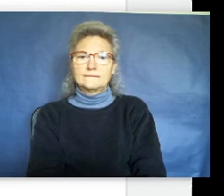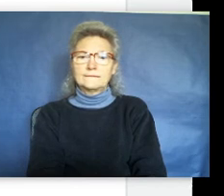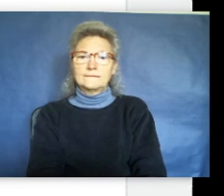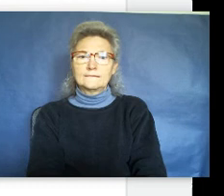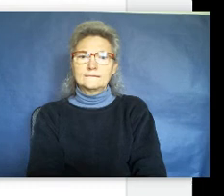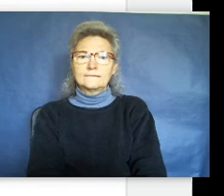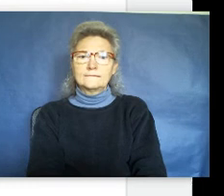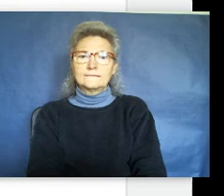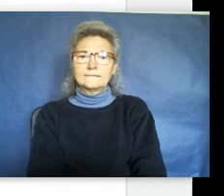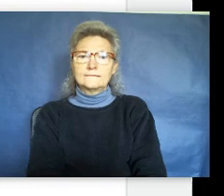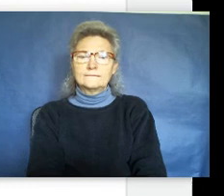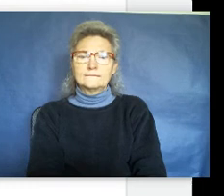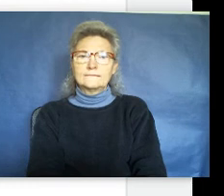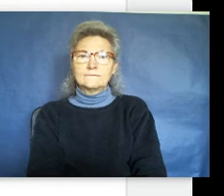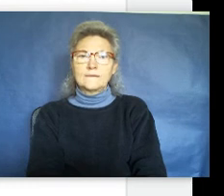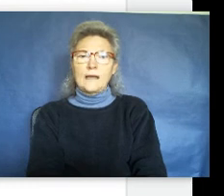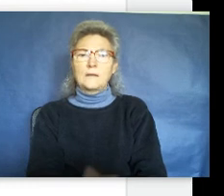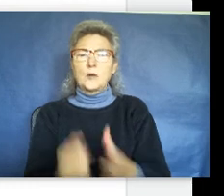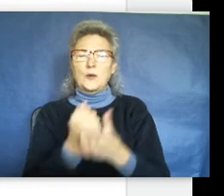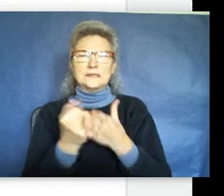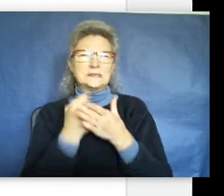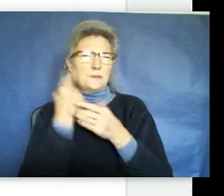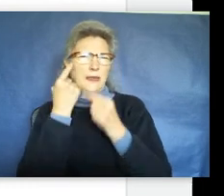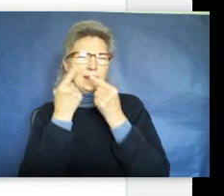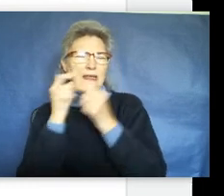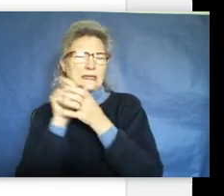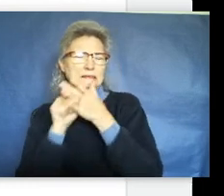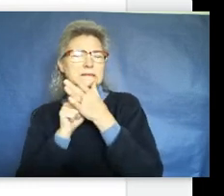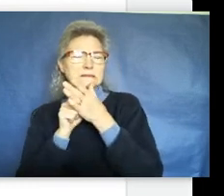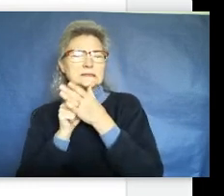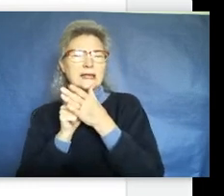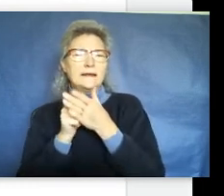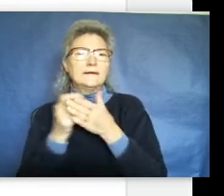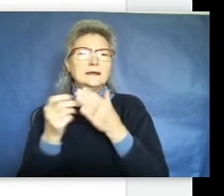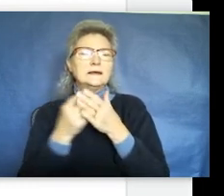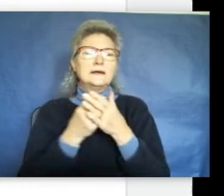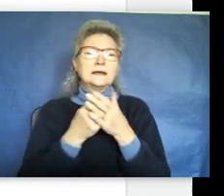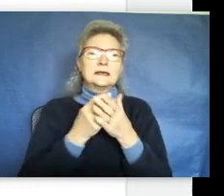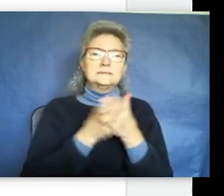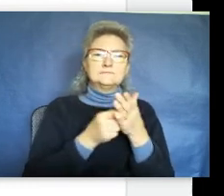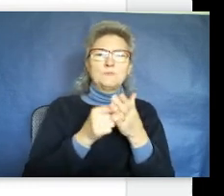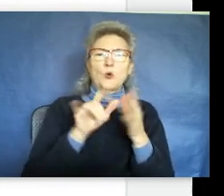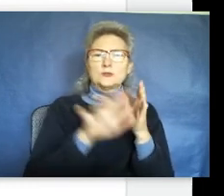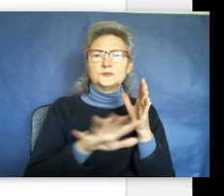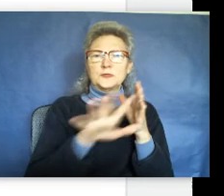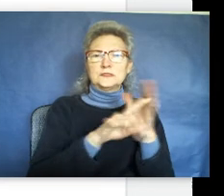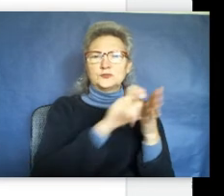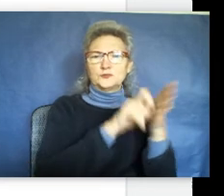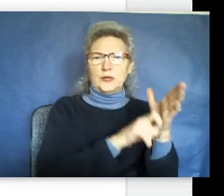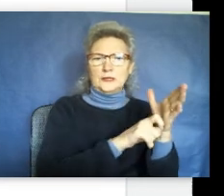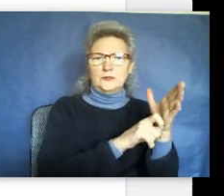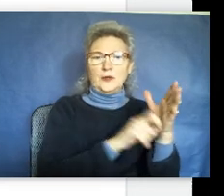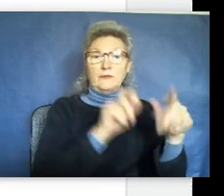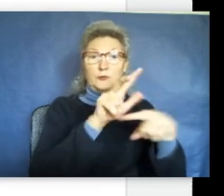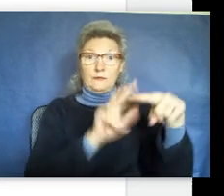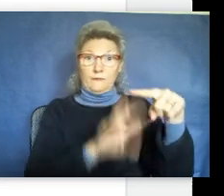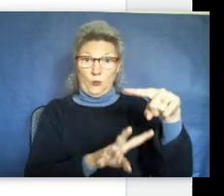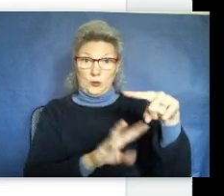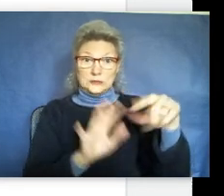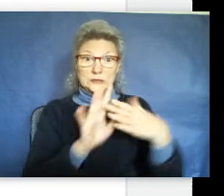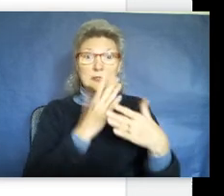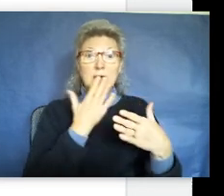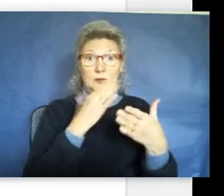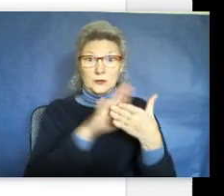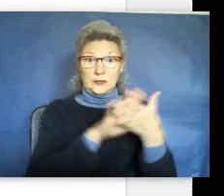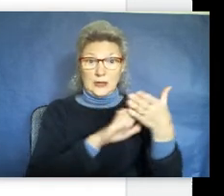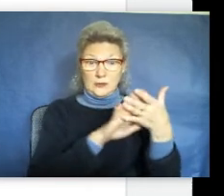some space. So now we have 3/4 shaded in. Using our original